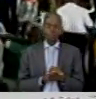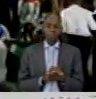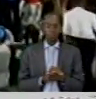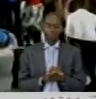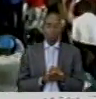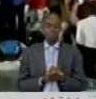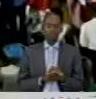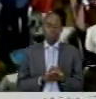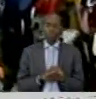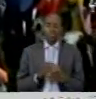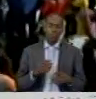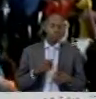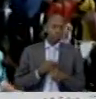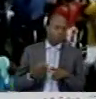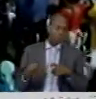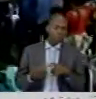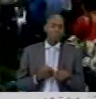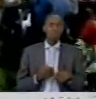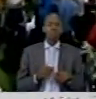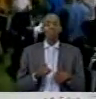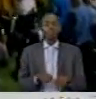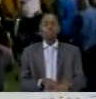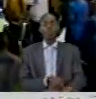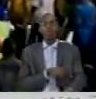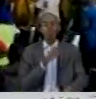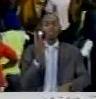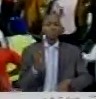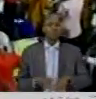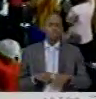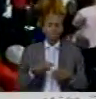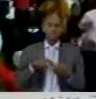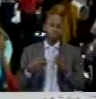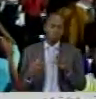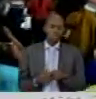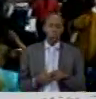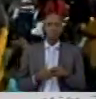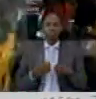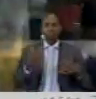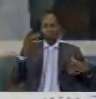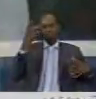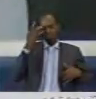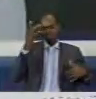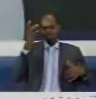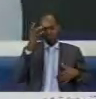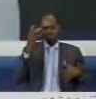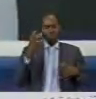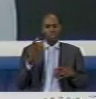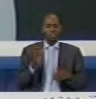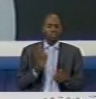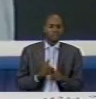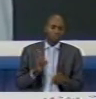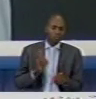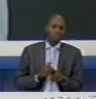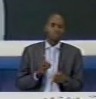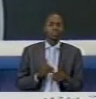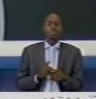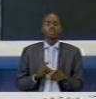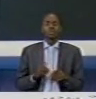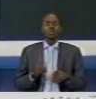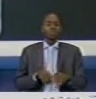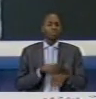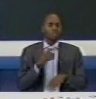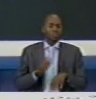Affliction, long-standing problem, infirmity, deformity, long-standing